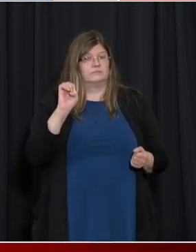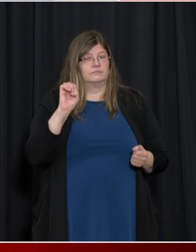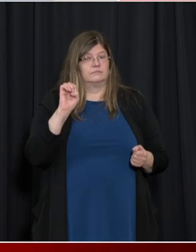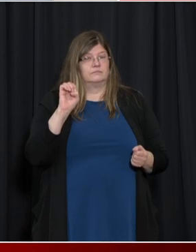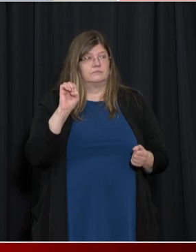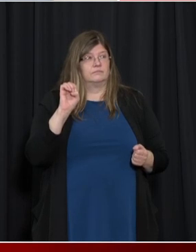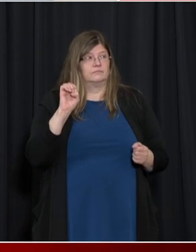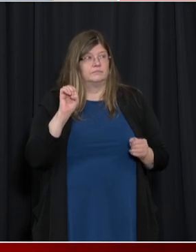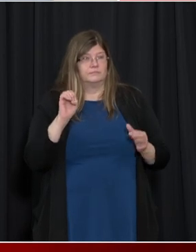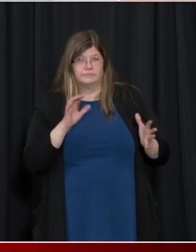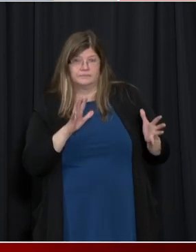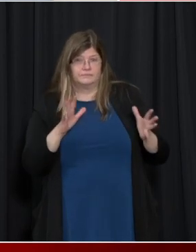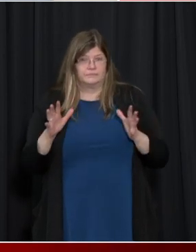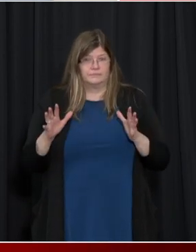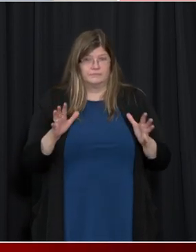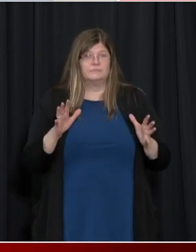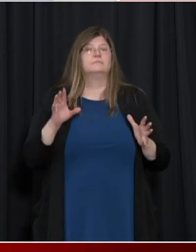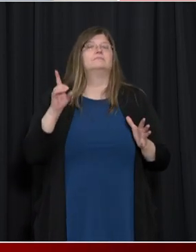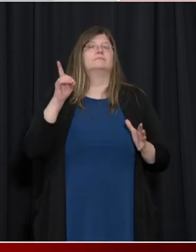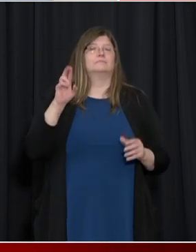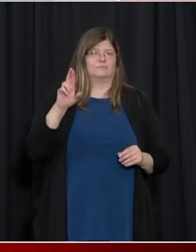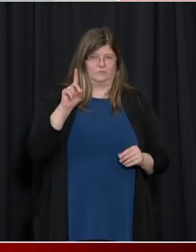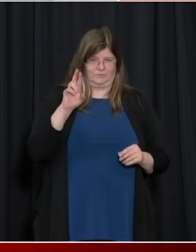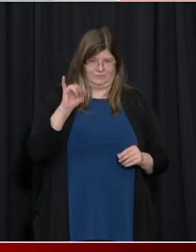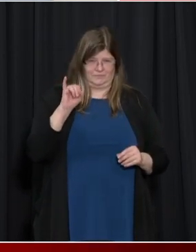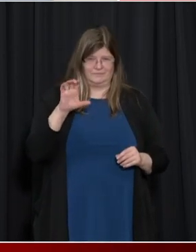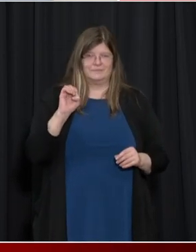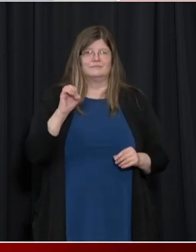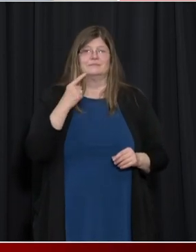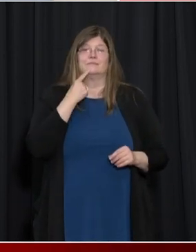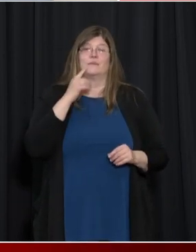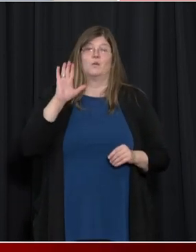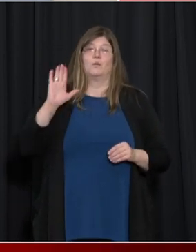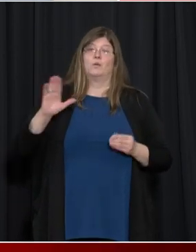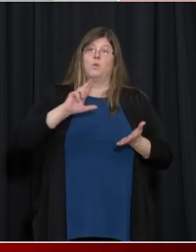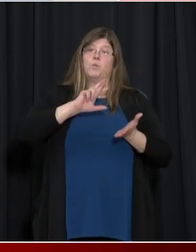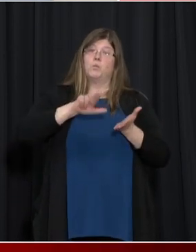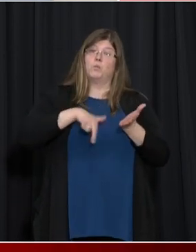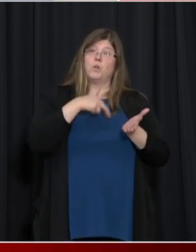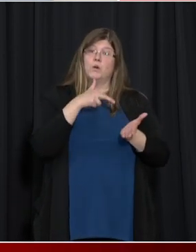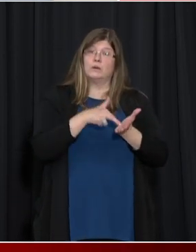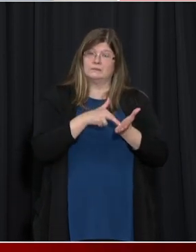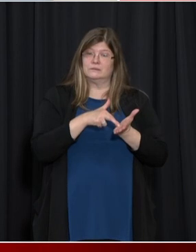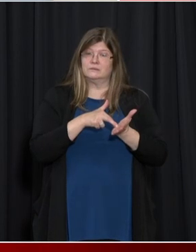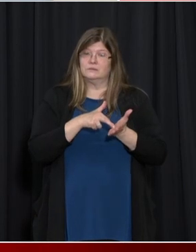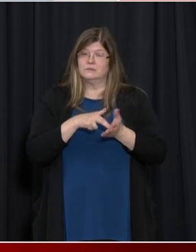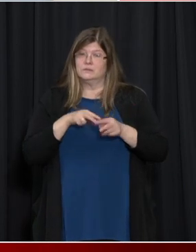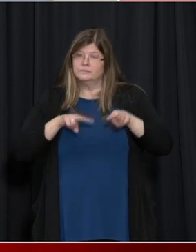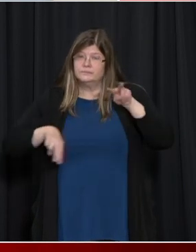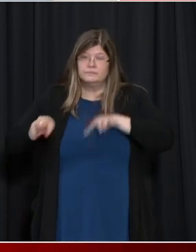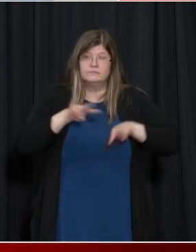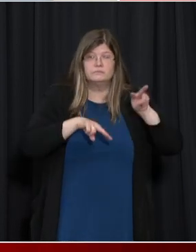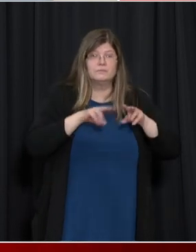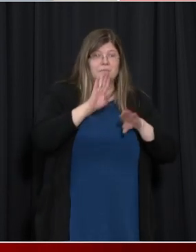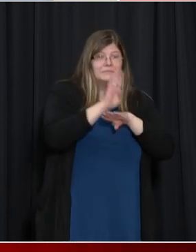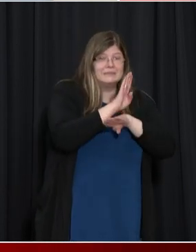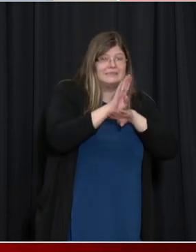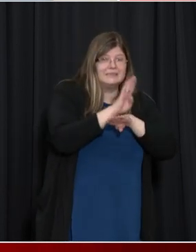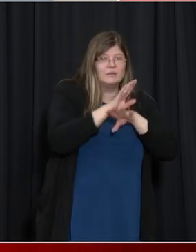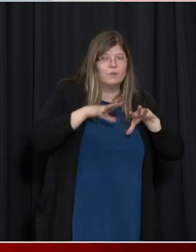Michael. Our role was to hear from stakeholders, businesses, citizens, and take